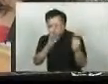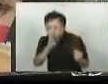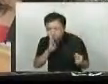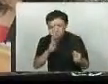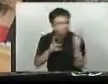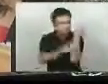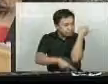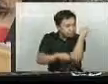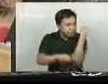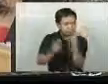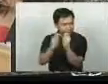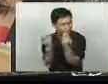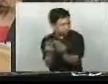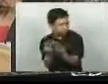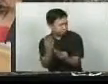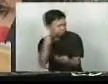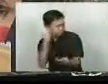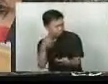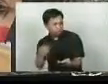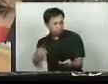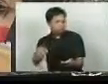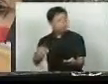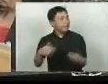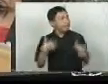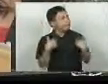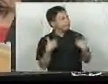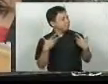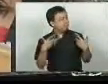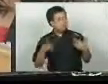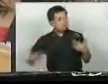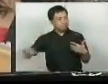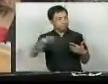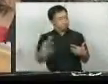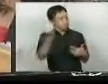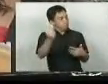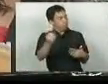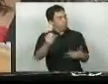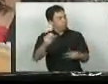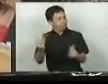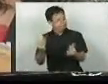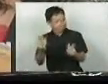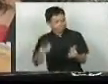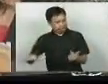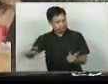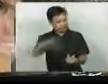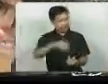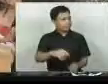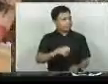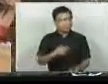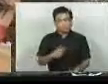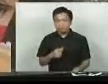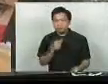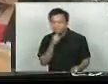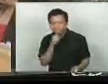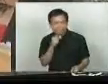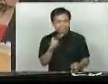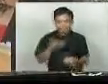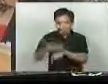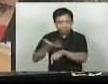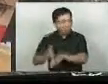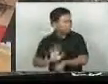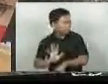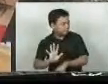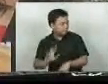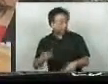domain. Okay. And this land, actually, were not put into use. So it's just there because they